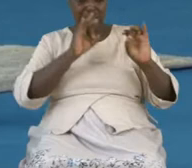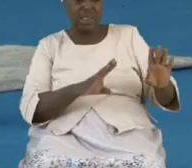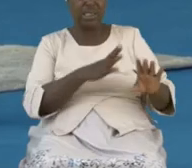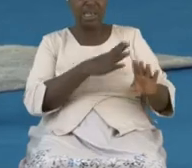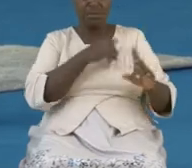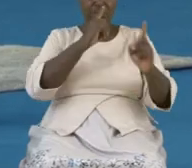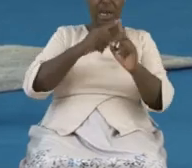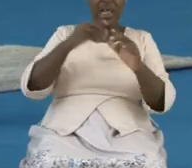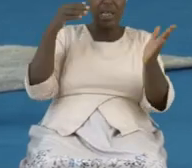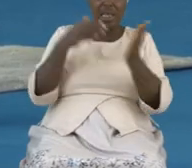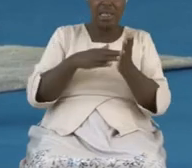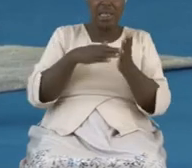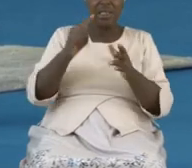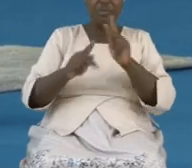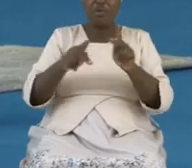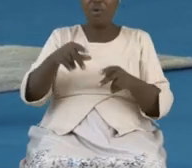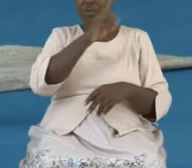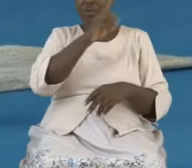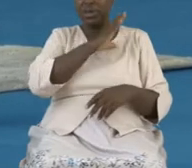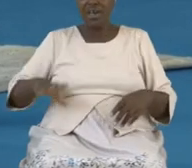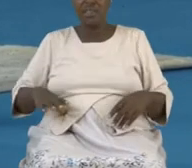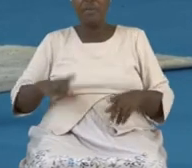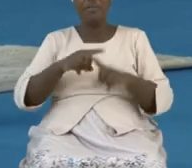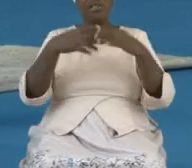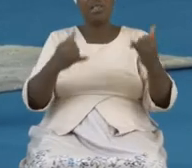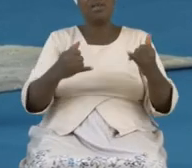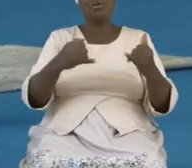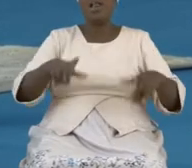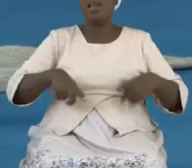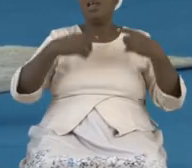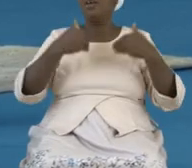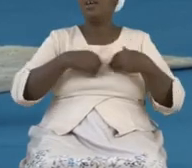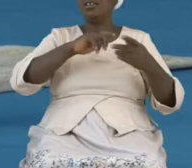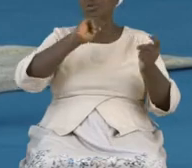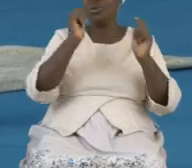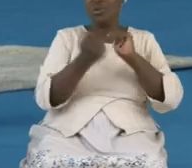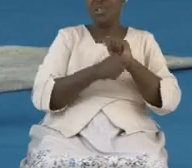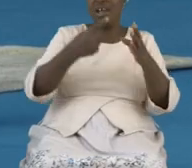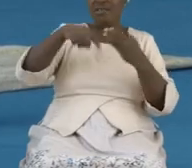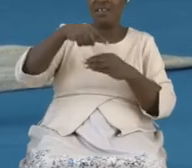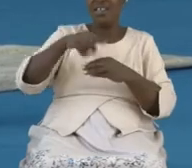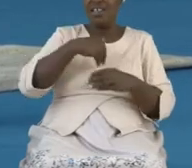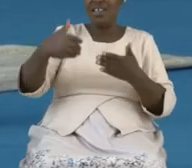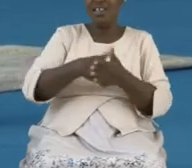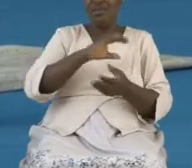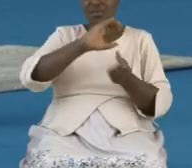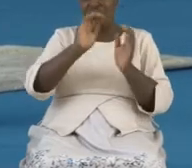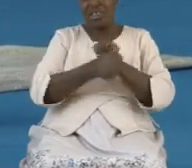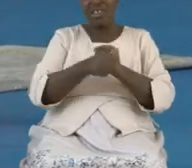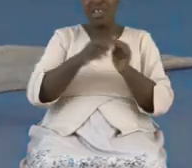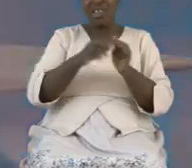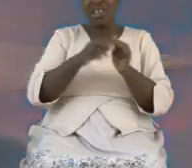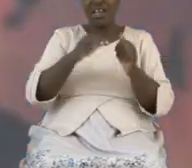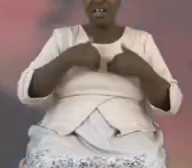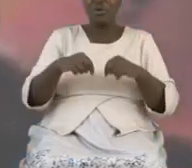are following the way of Christ. But now life has turned around. A new change has come. What I